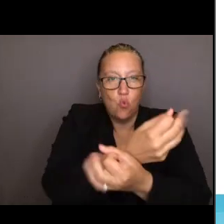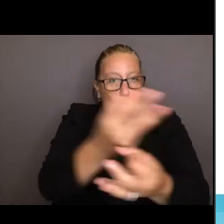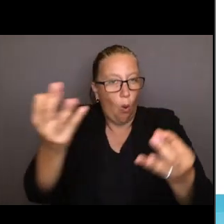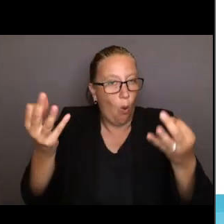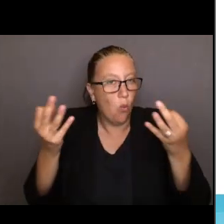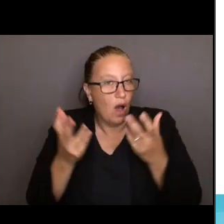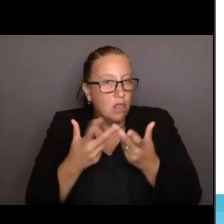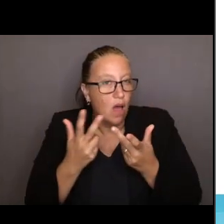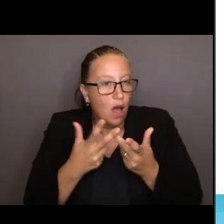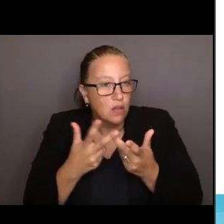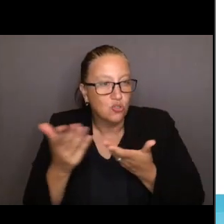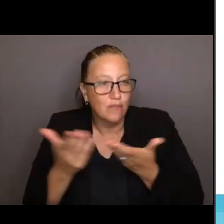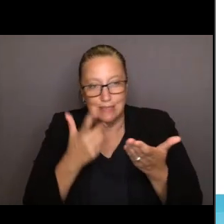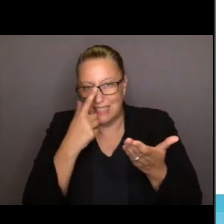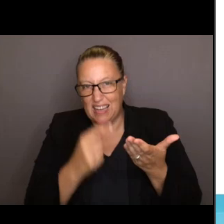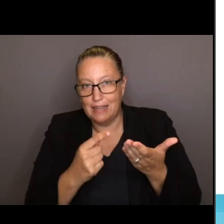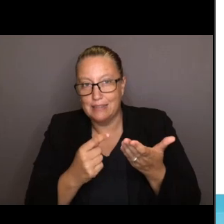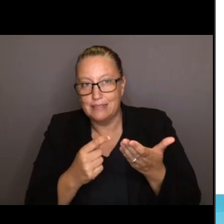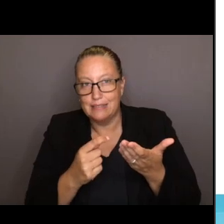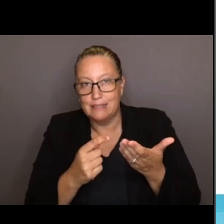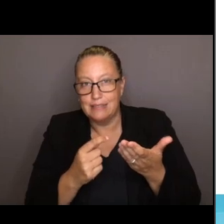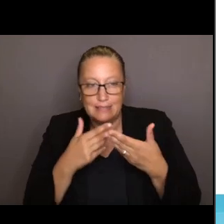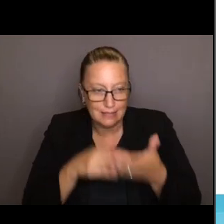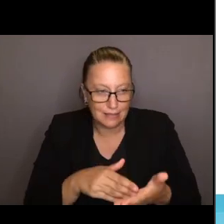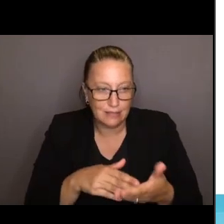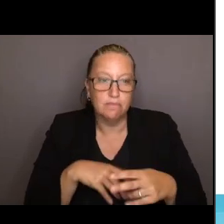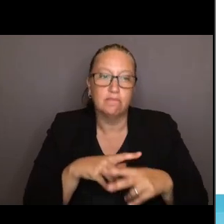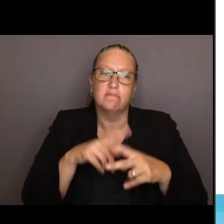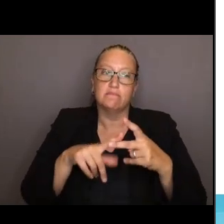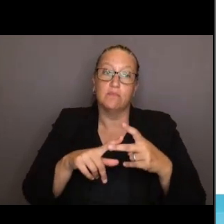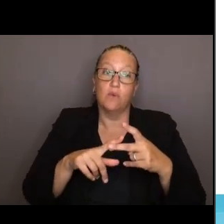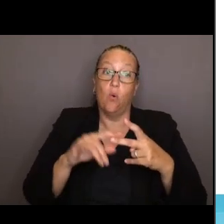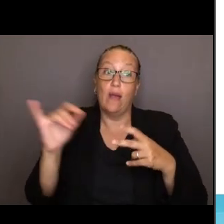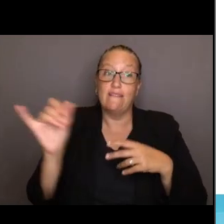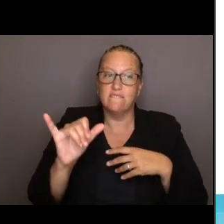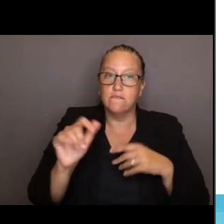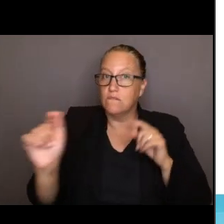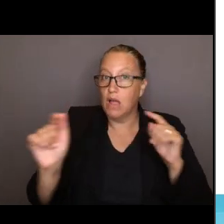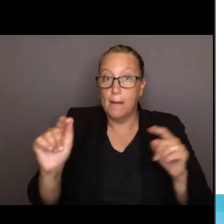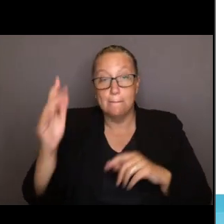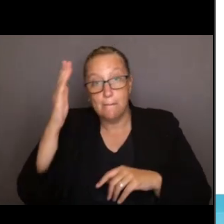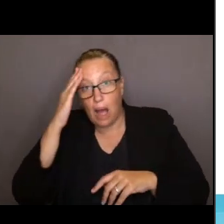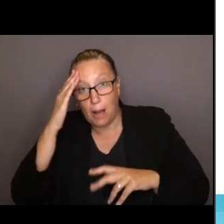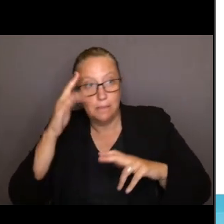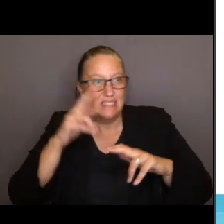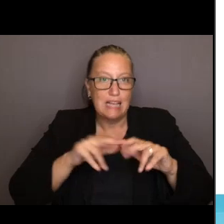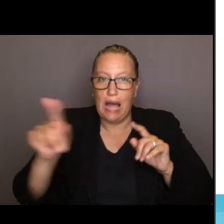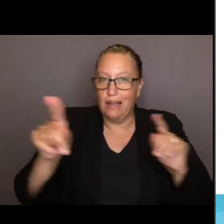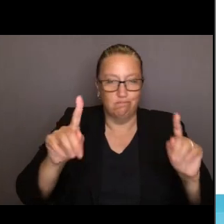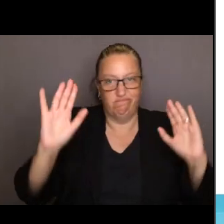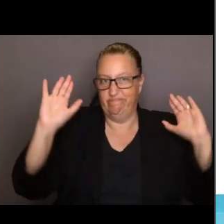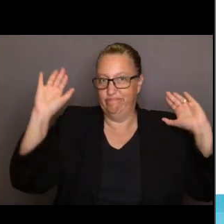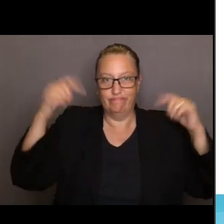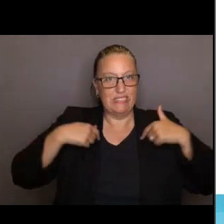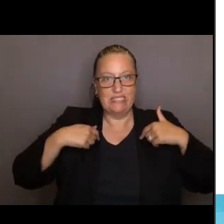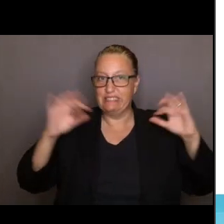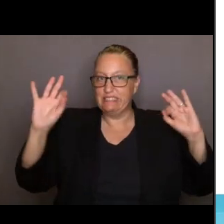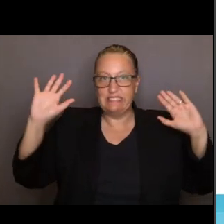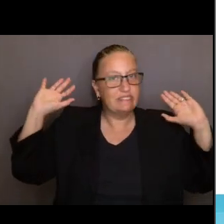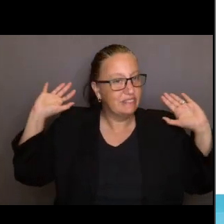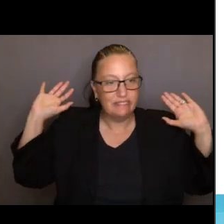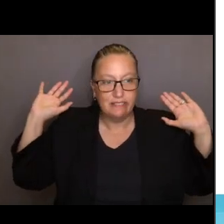the child's father, so that's mum denies or father denies the parentage of the child, whether